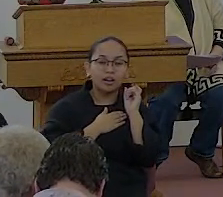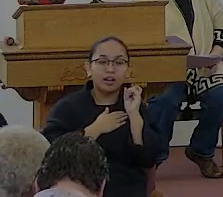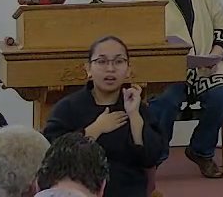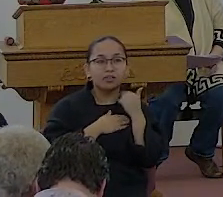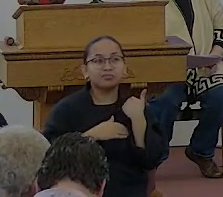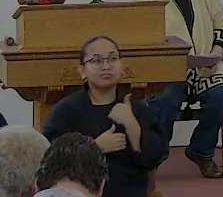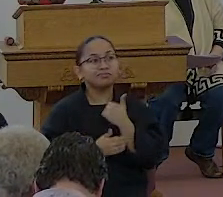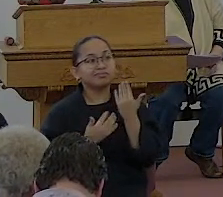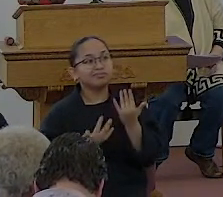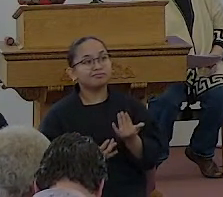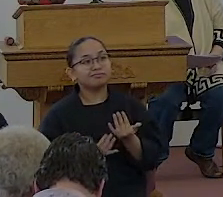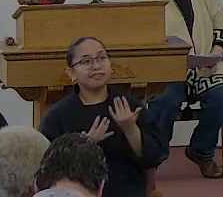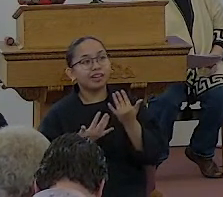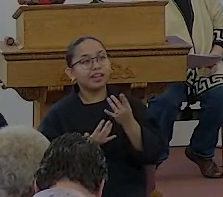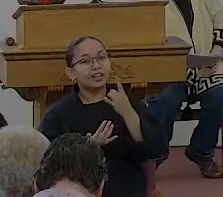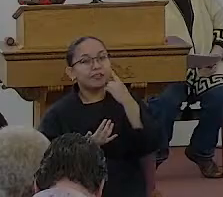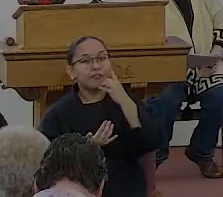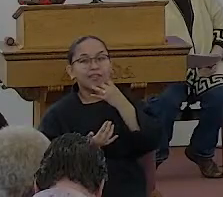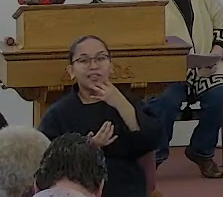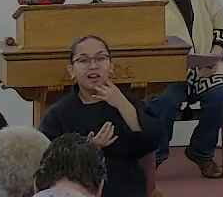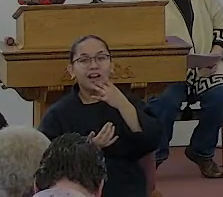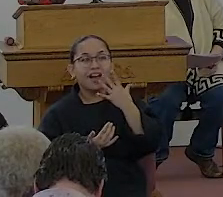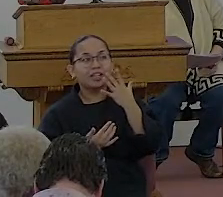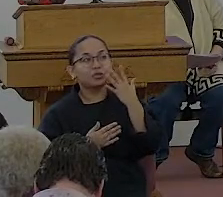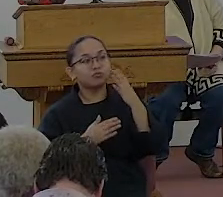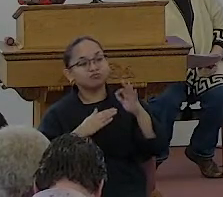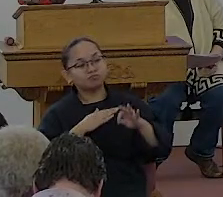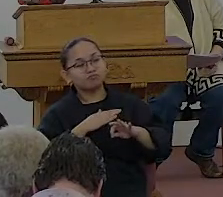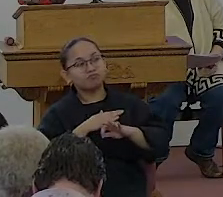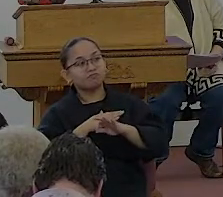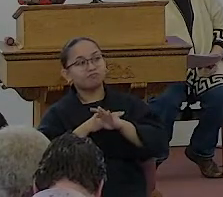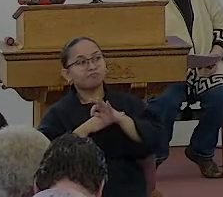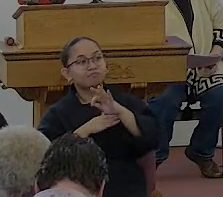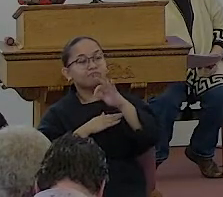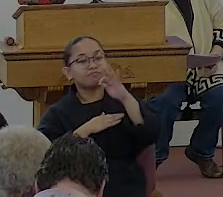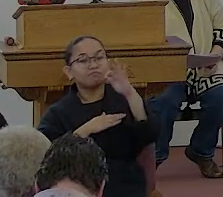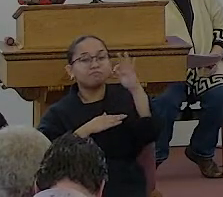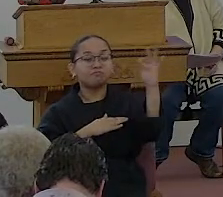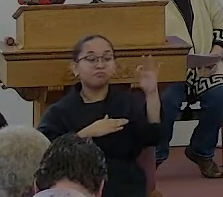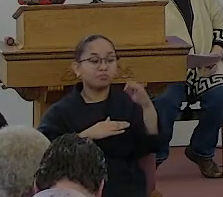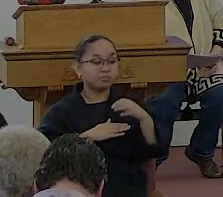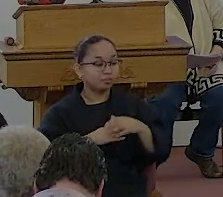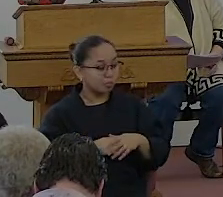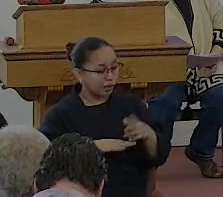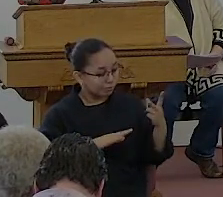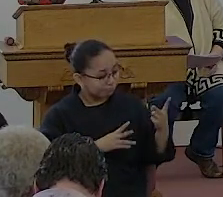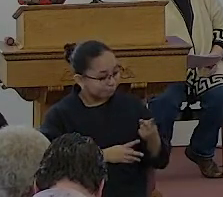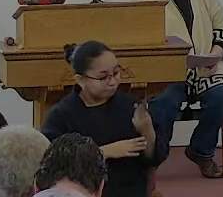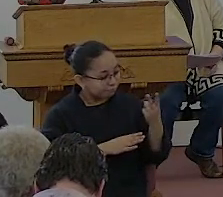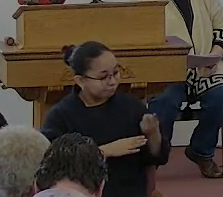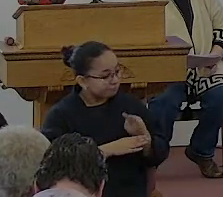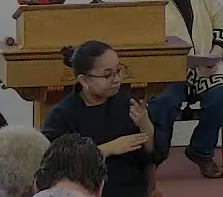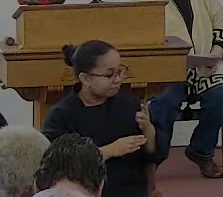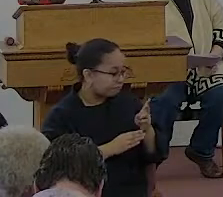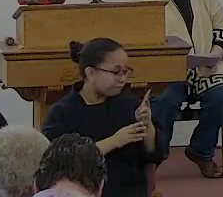for light to lengthen the day. We pruned our rose bushes